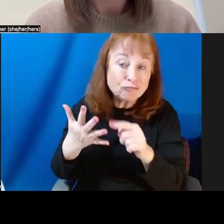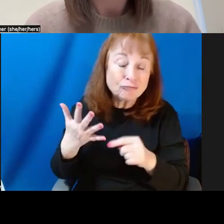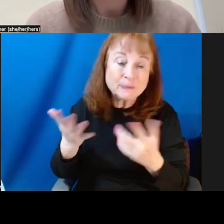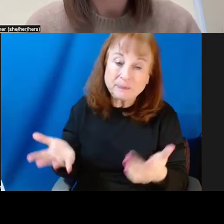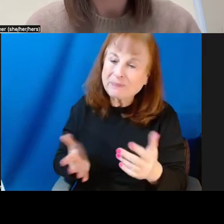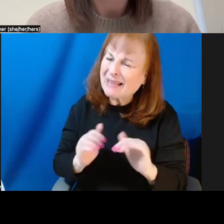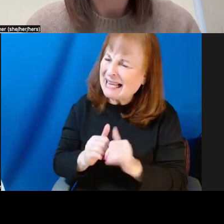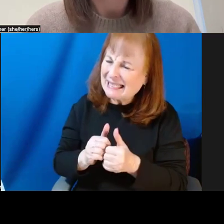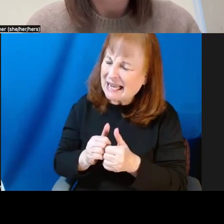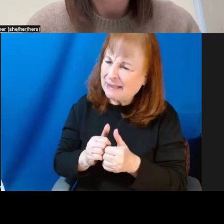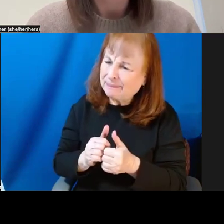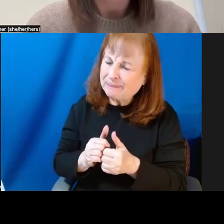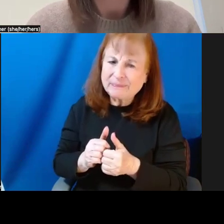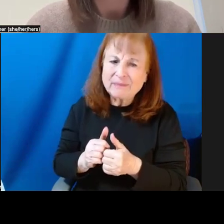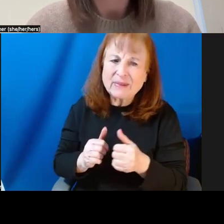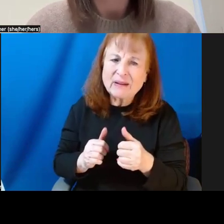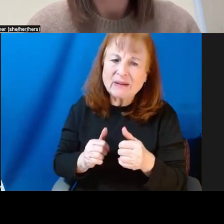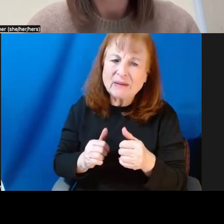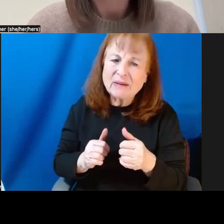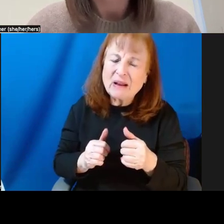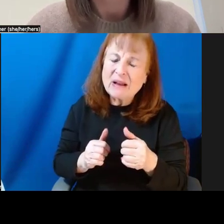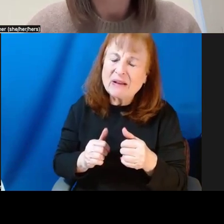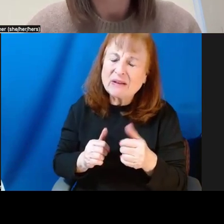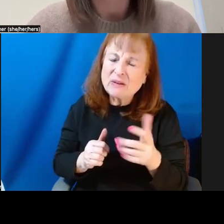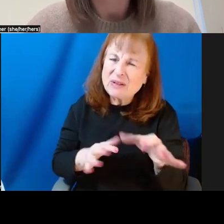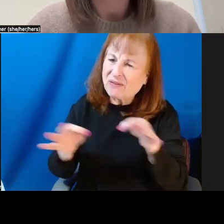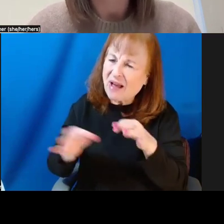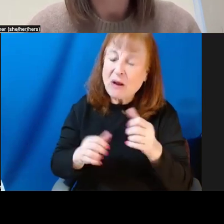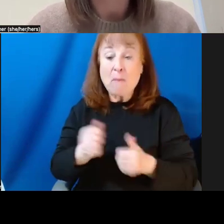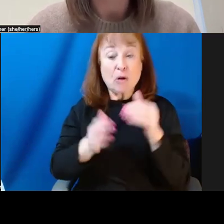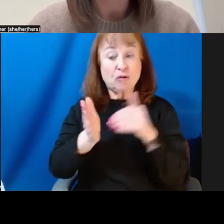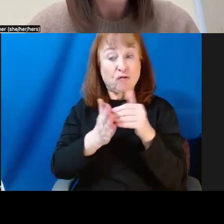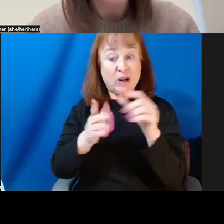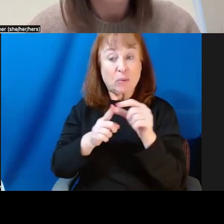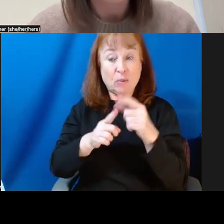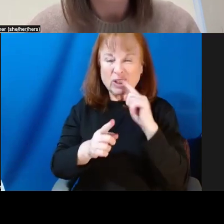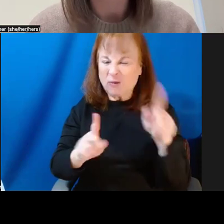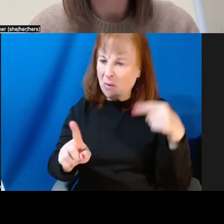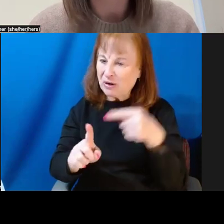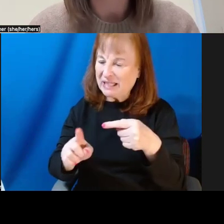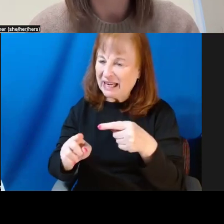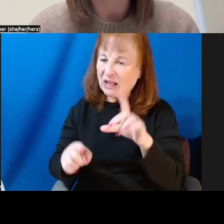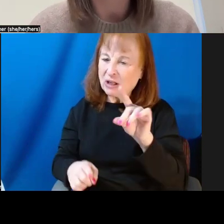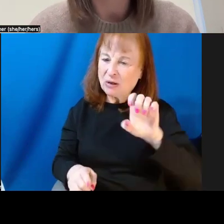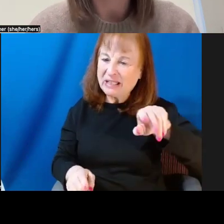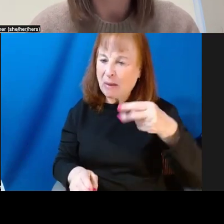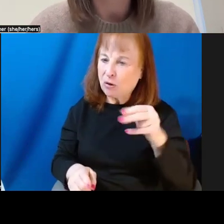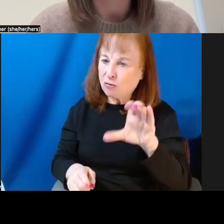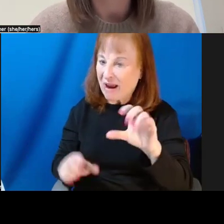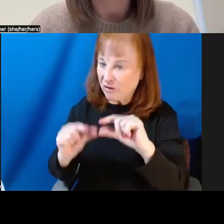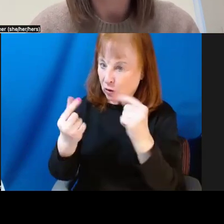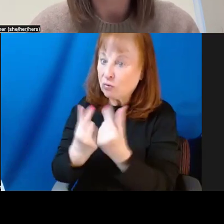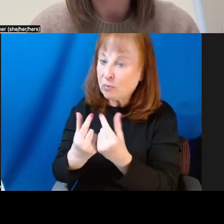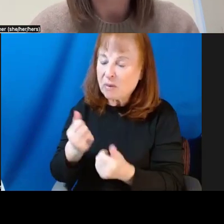Some have defined it, core words, as the most frequent words for a particular demographic grouping. So you can look at the most